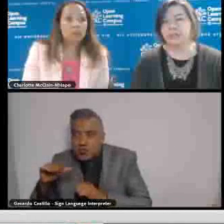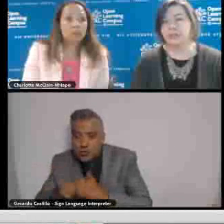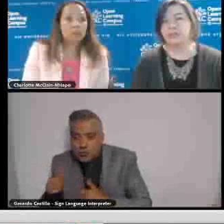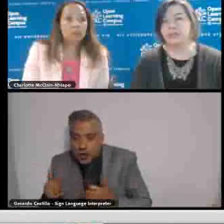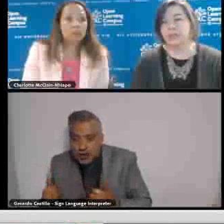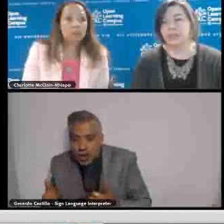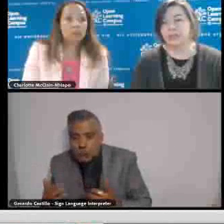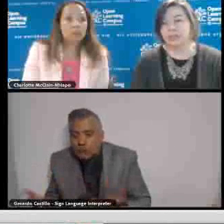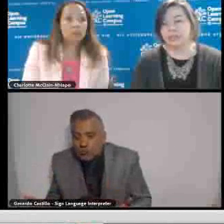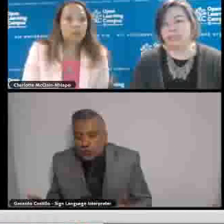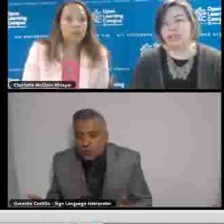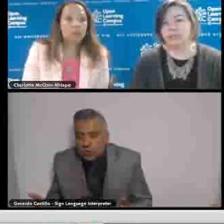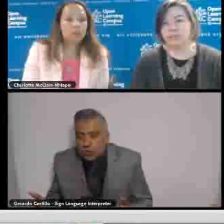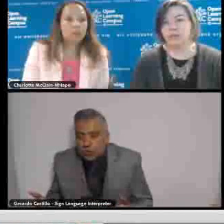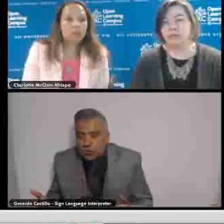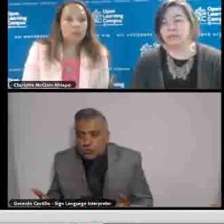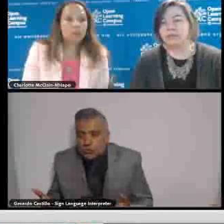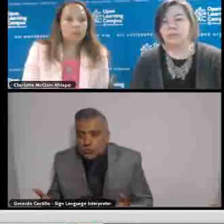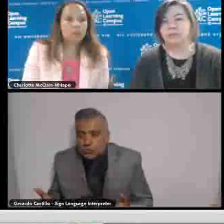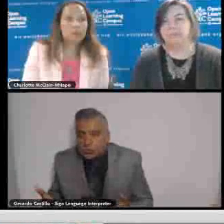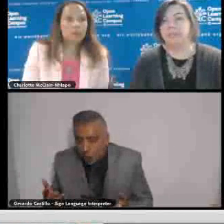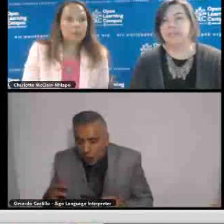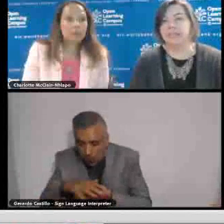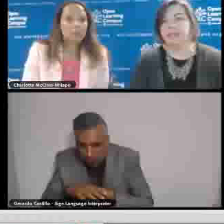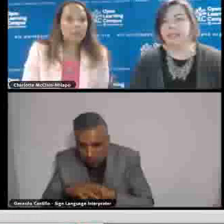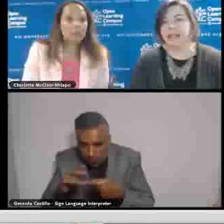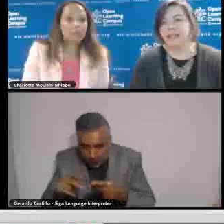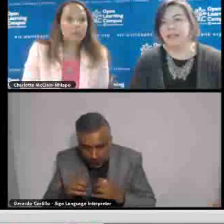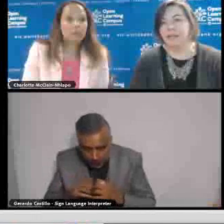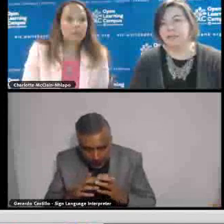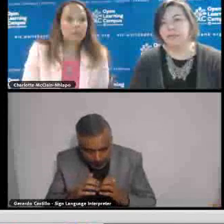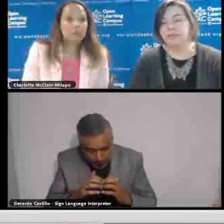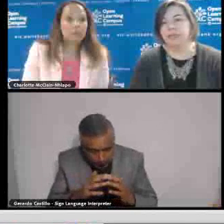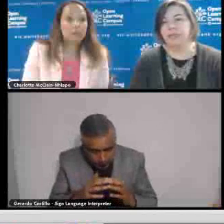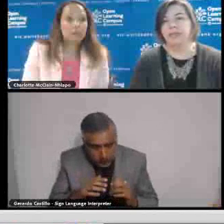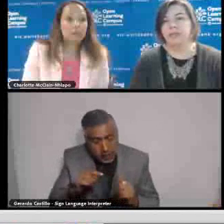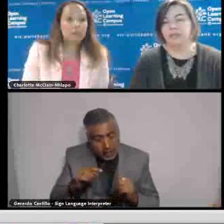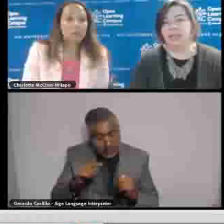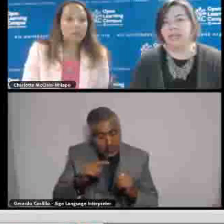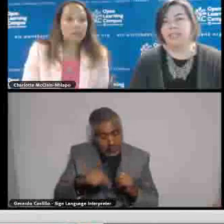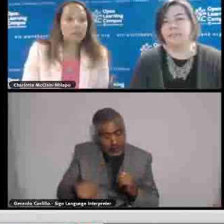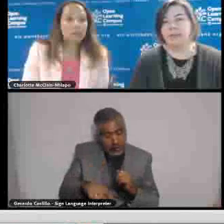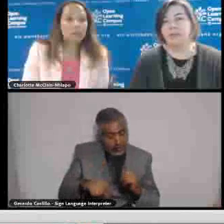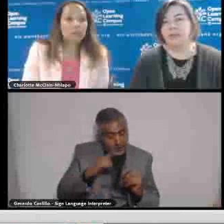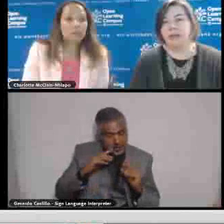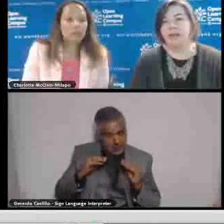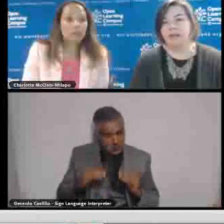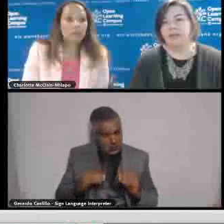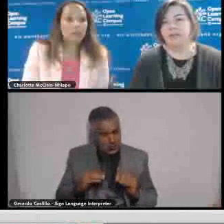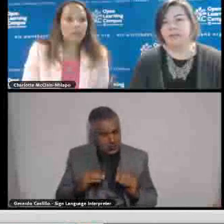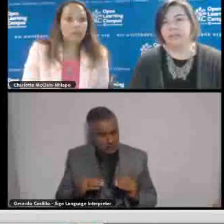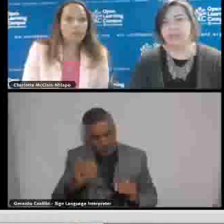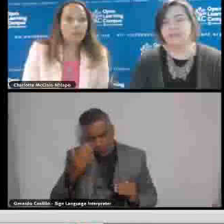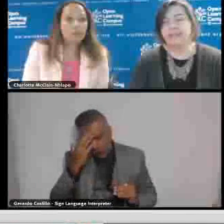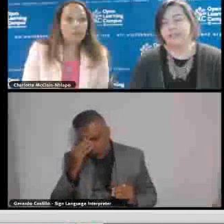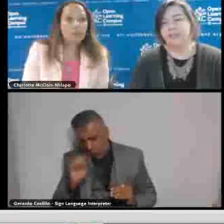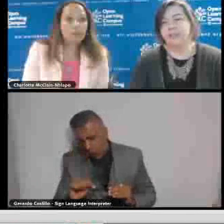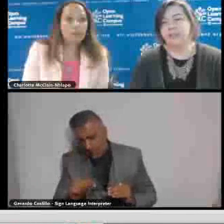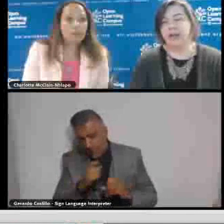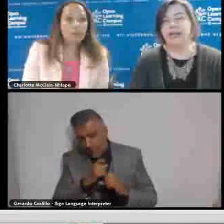local things that local people build, and they can also be trained and made aware of